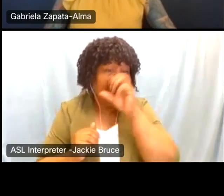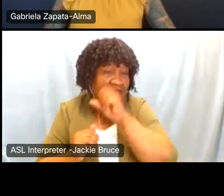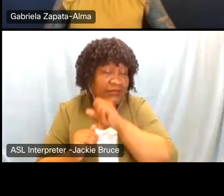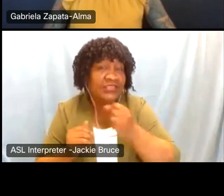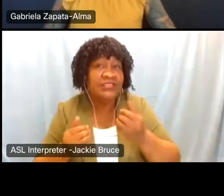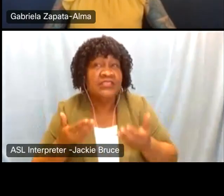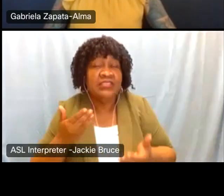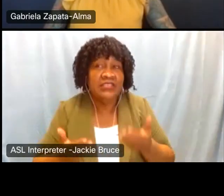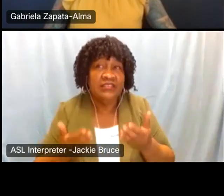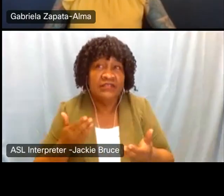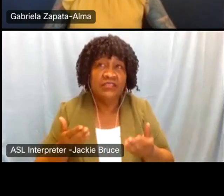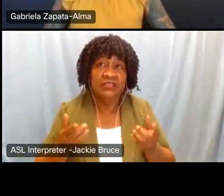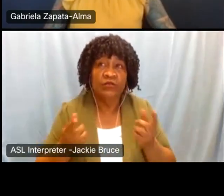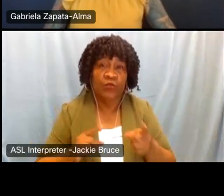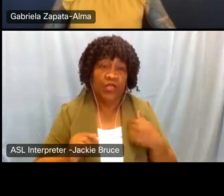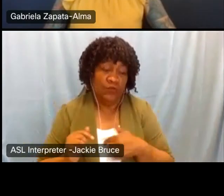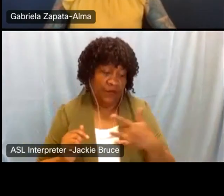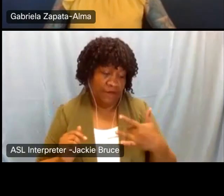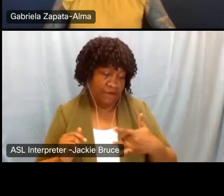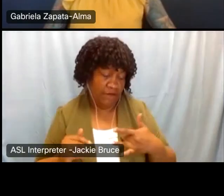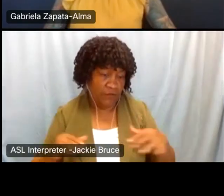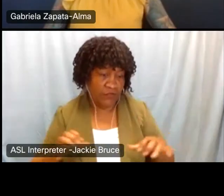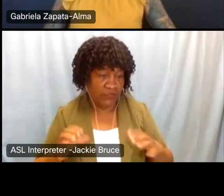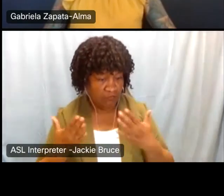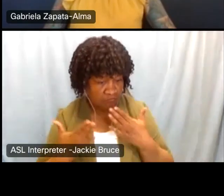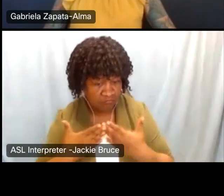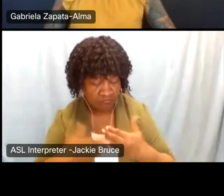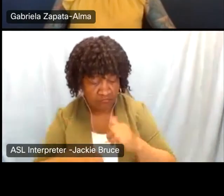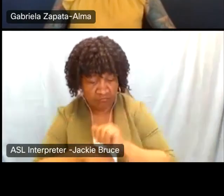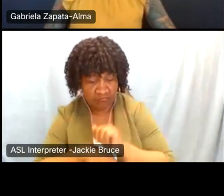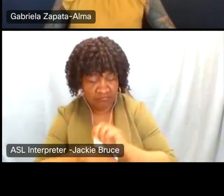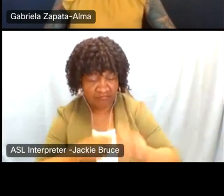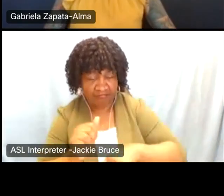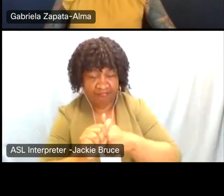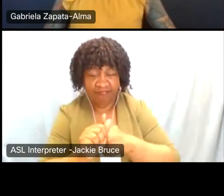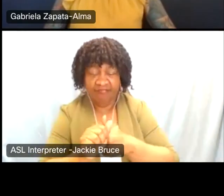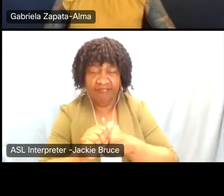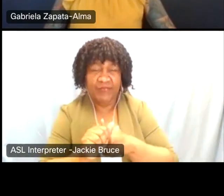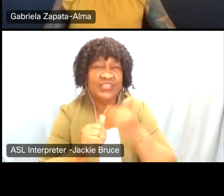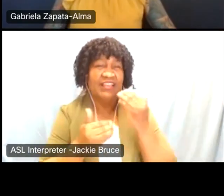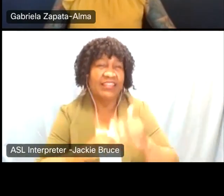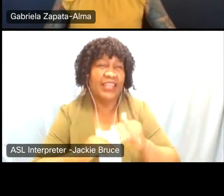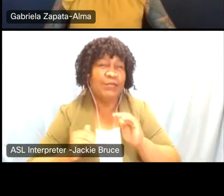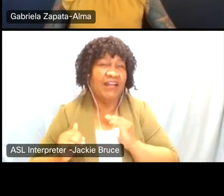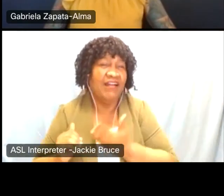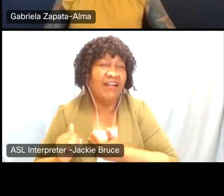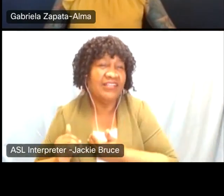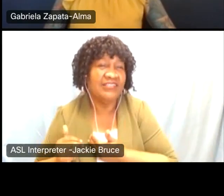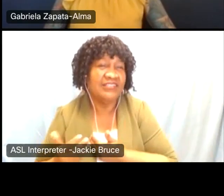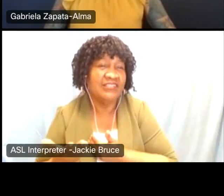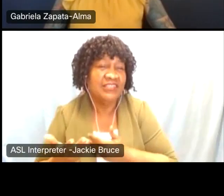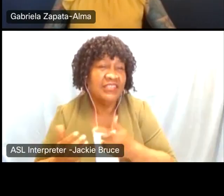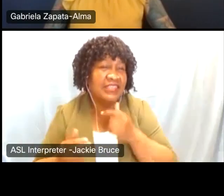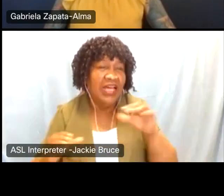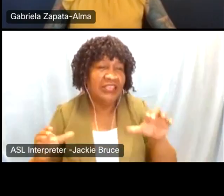even when we think we've done a lot of work, we may still have assumptions that actually limit us from doing the